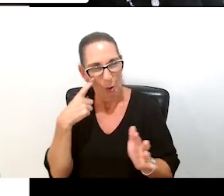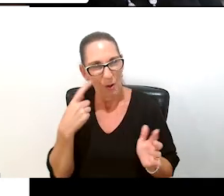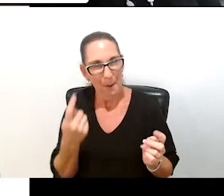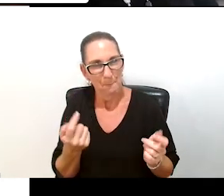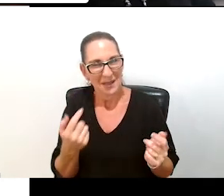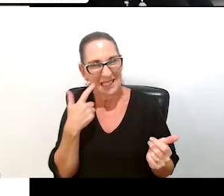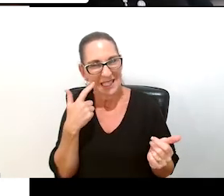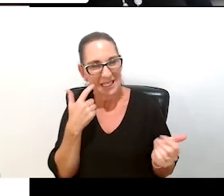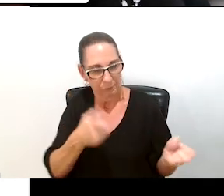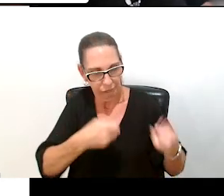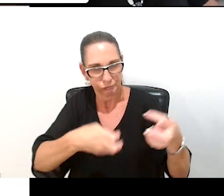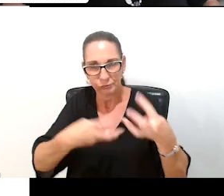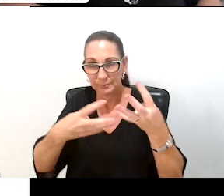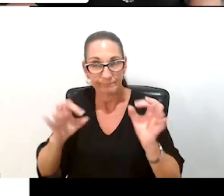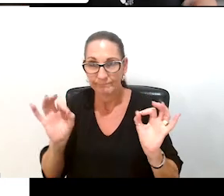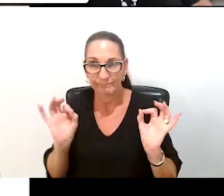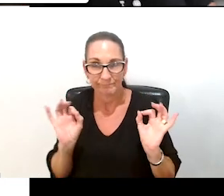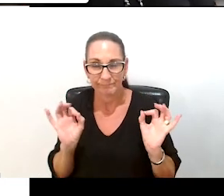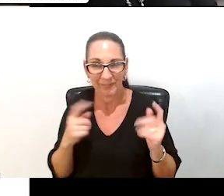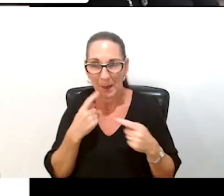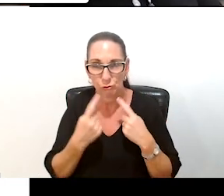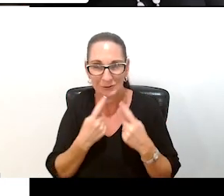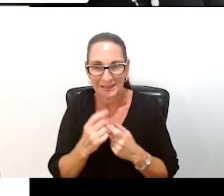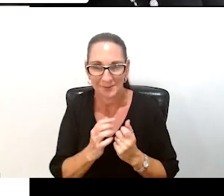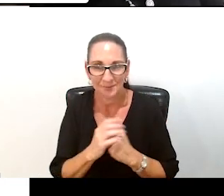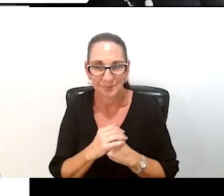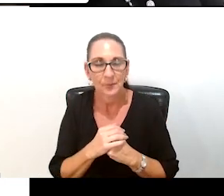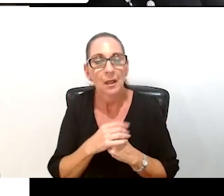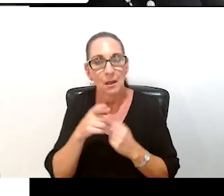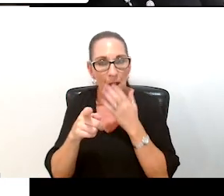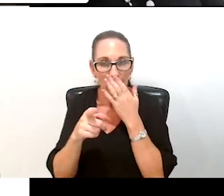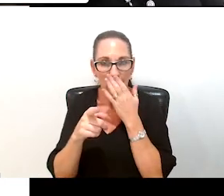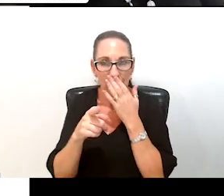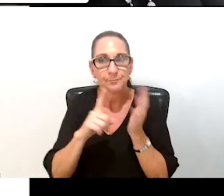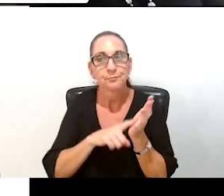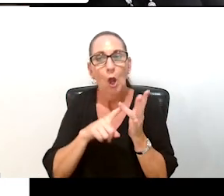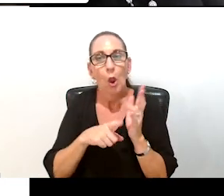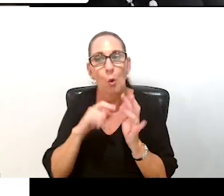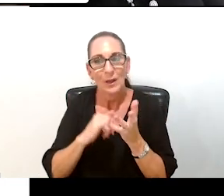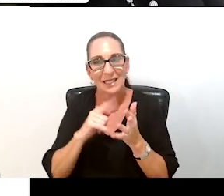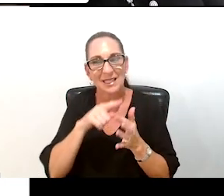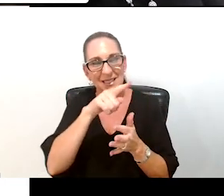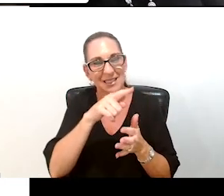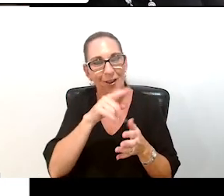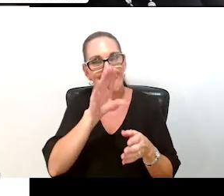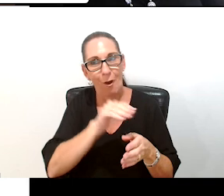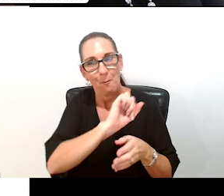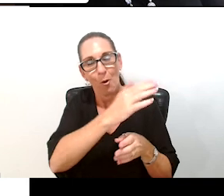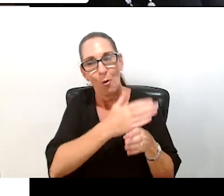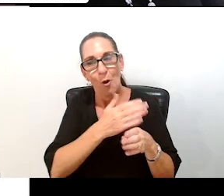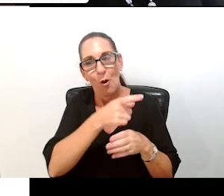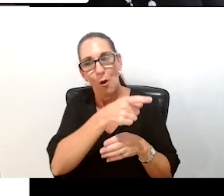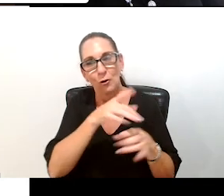information. Now, there is more information, and Louise is, of course, from the Australian Institute of Health